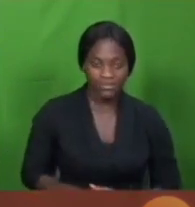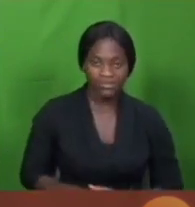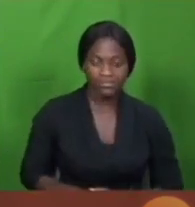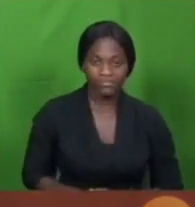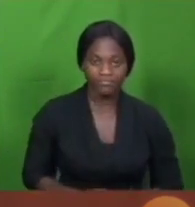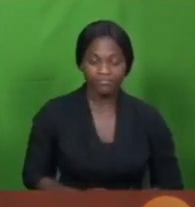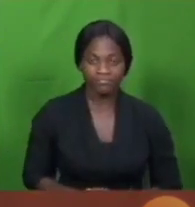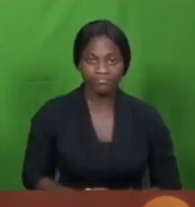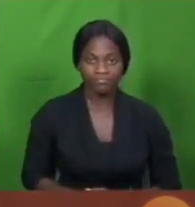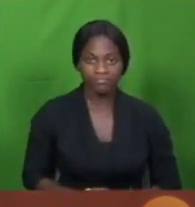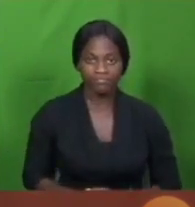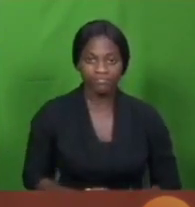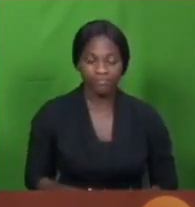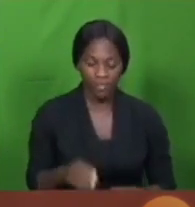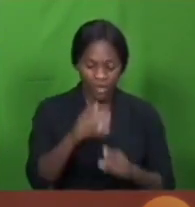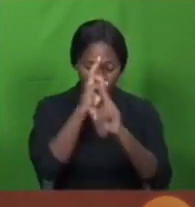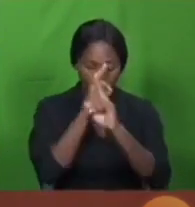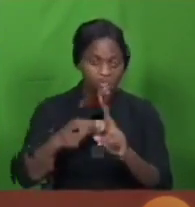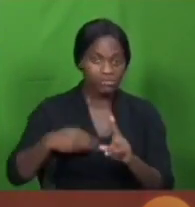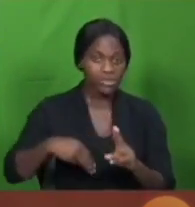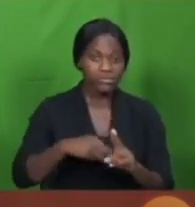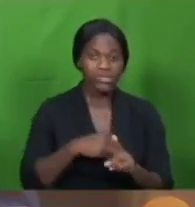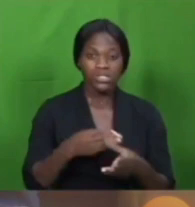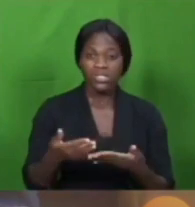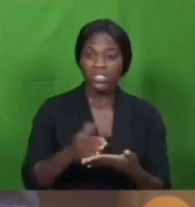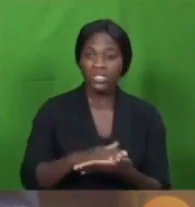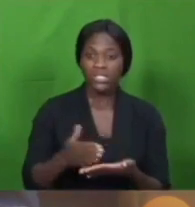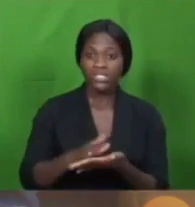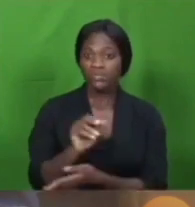Honorable members, page 12.